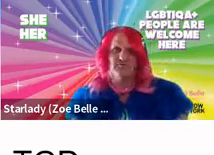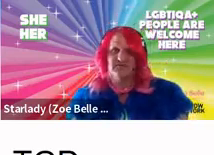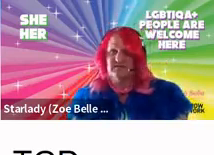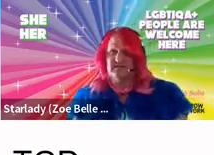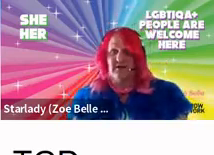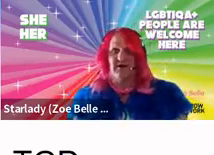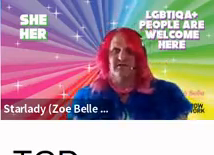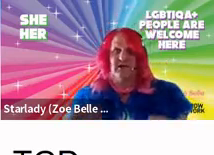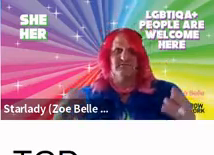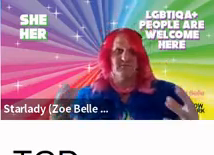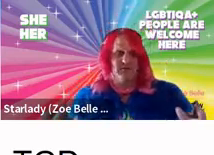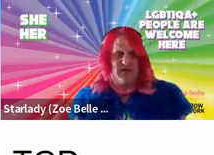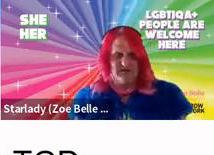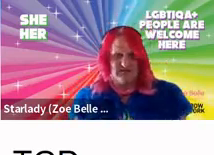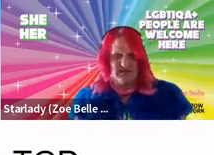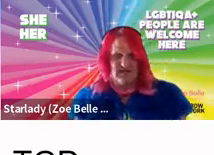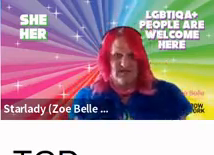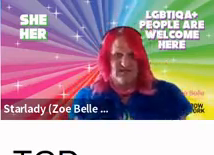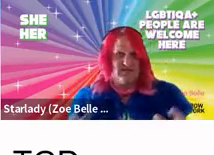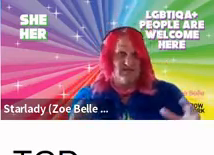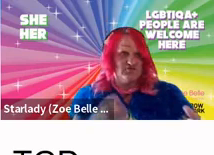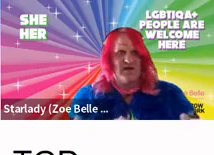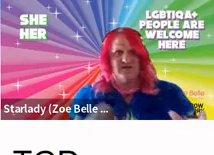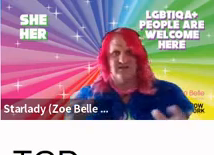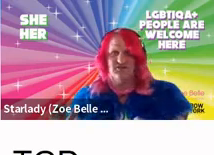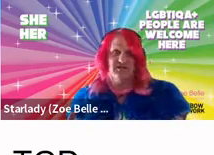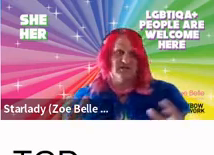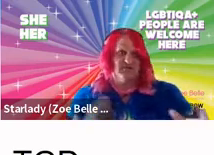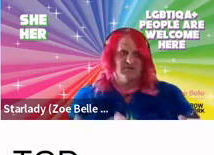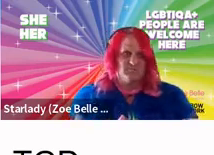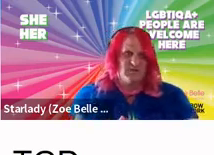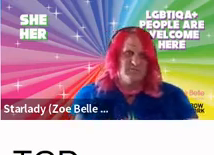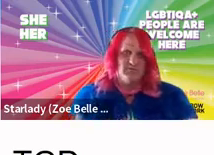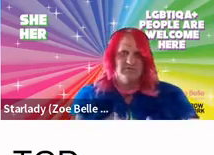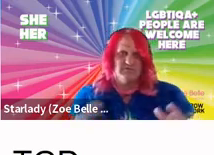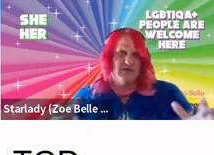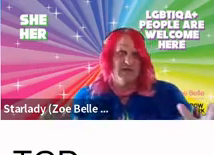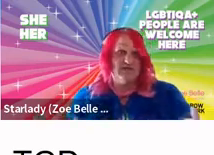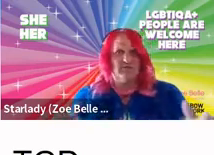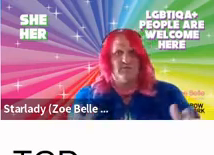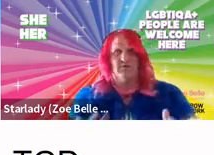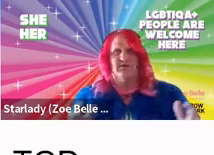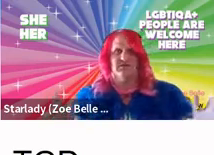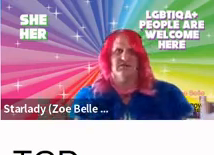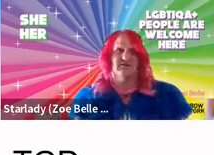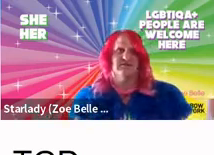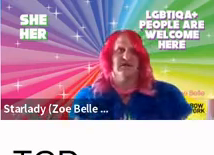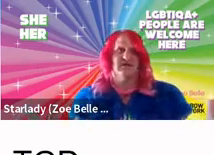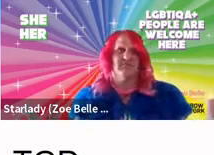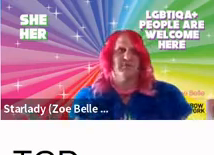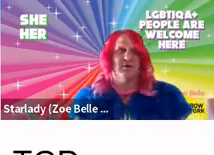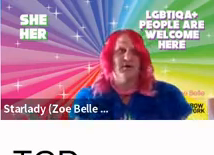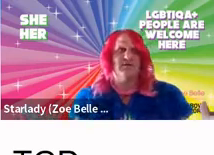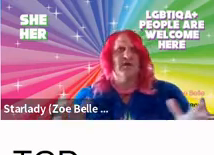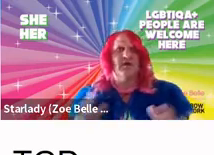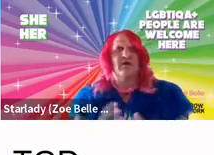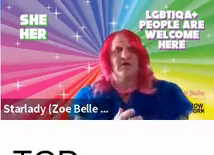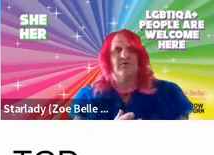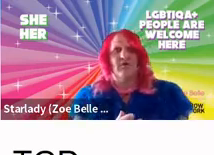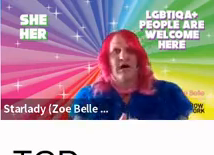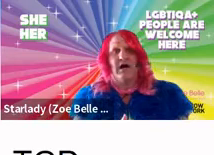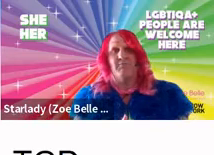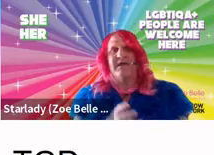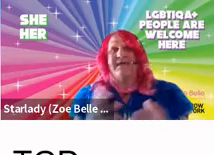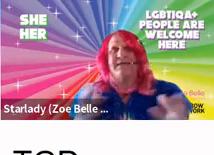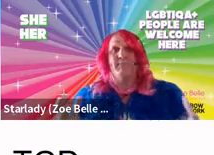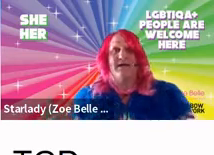gender norms and stereotypes within our society, trans and gender diverse people, depending upon their gender assigned at birth,